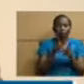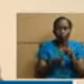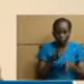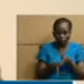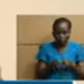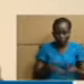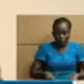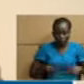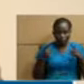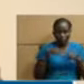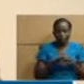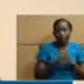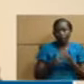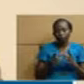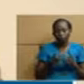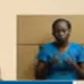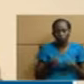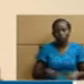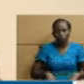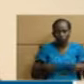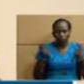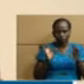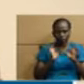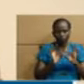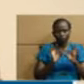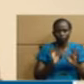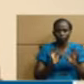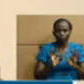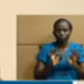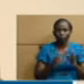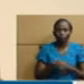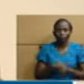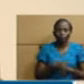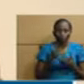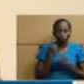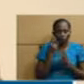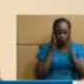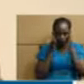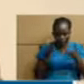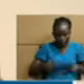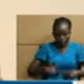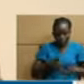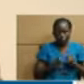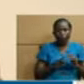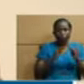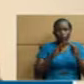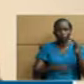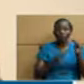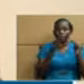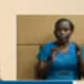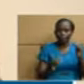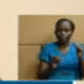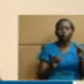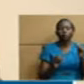a life that is secure and dignified. Here we are looking at the young people below the age of 30, divided